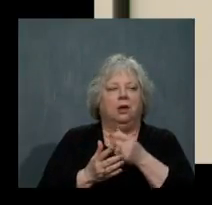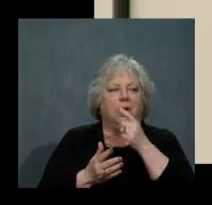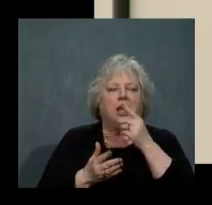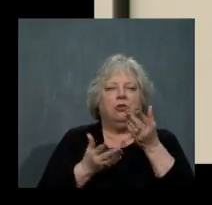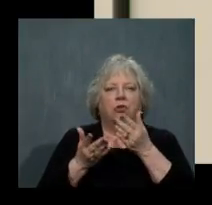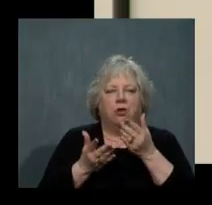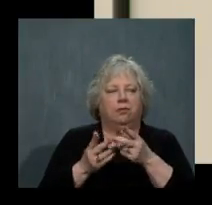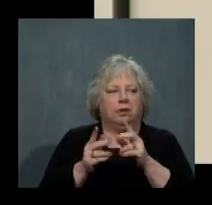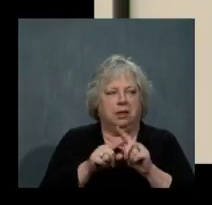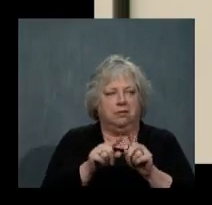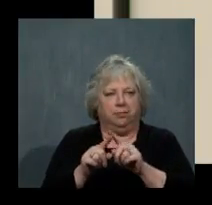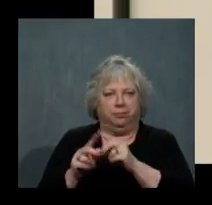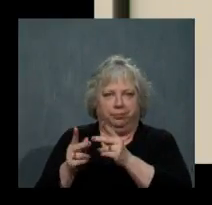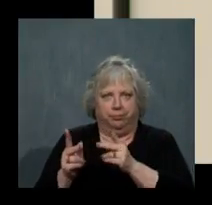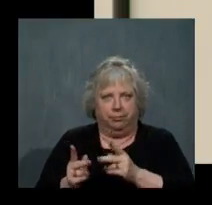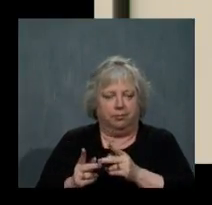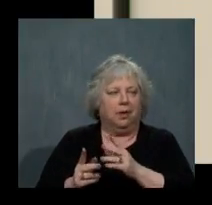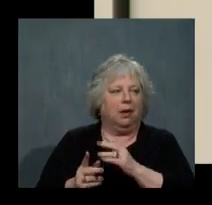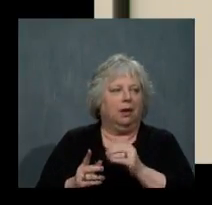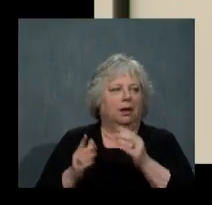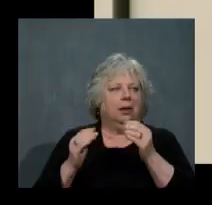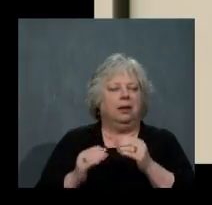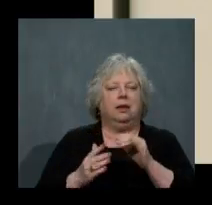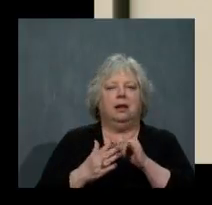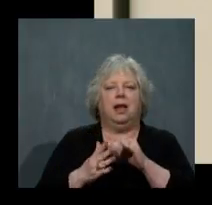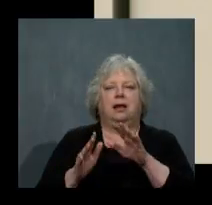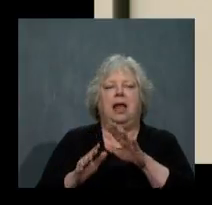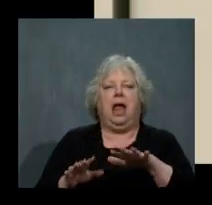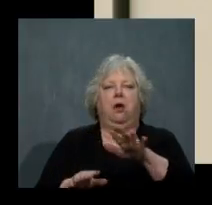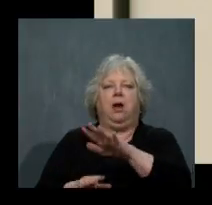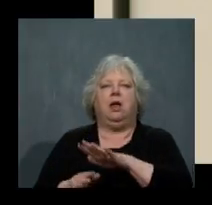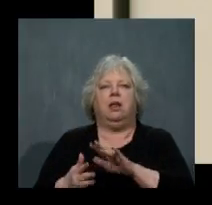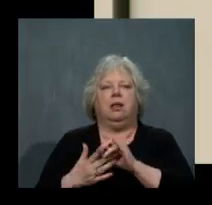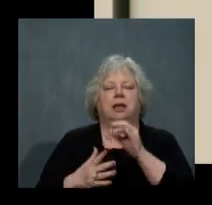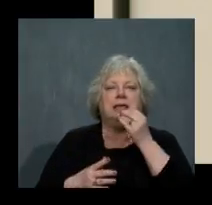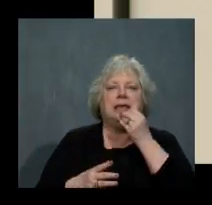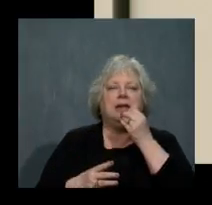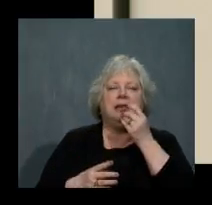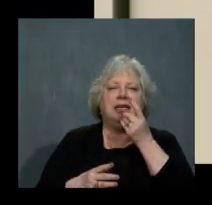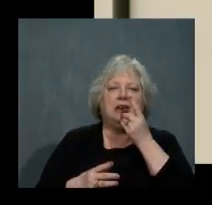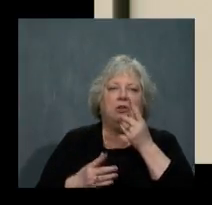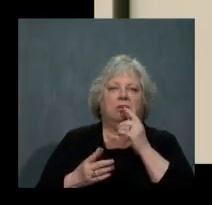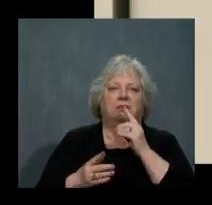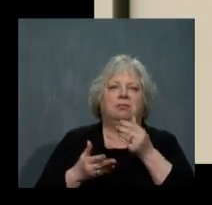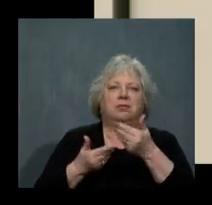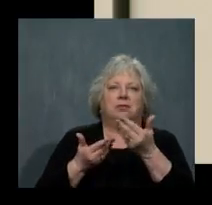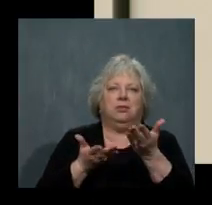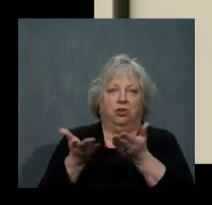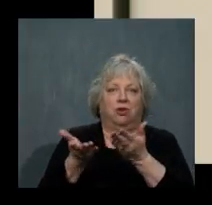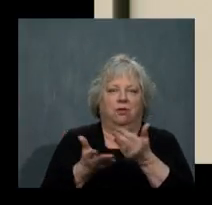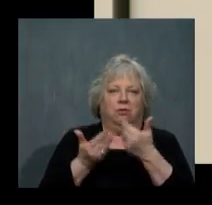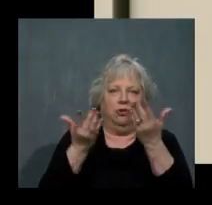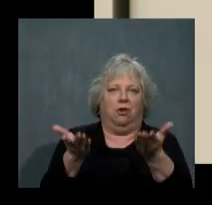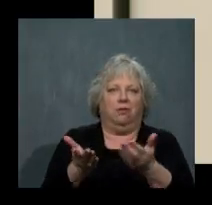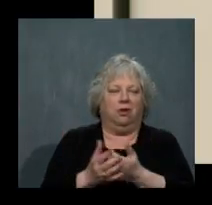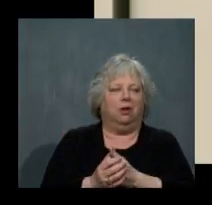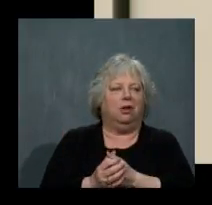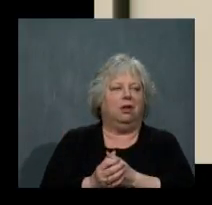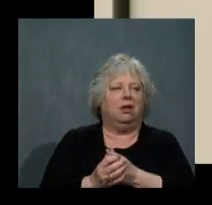And then next slide, Scott, that's where dinner is served. As you can see, there are a lot of options,